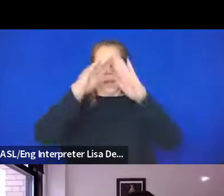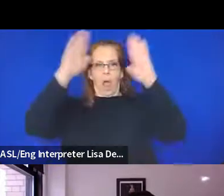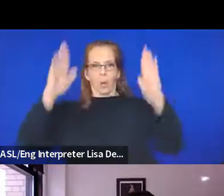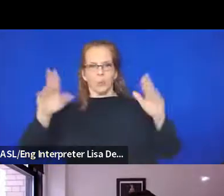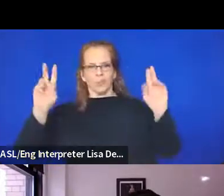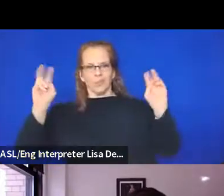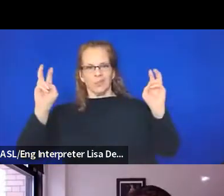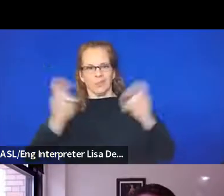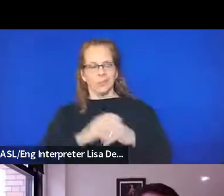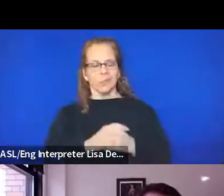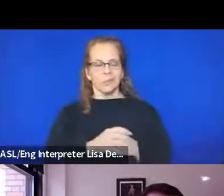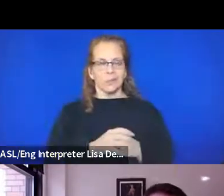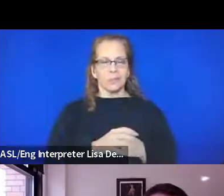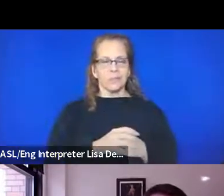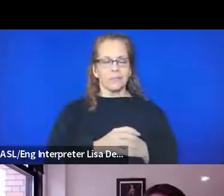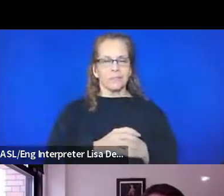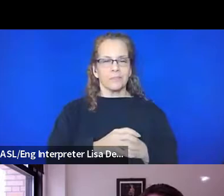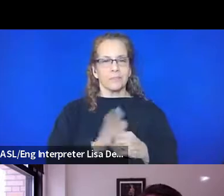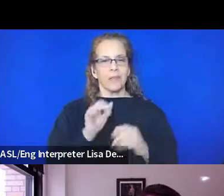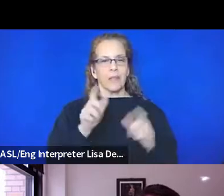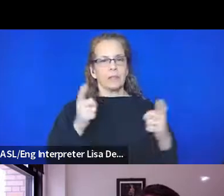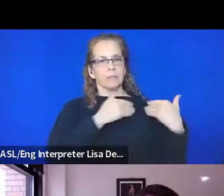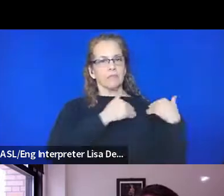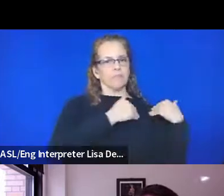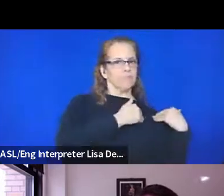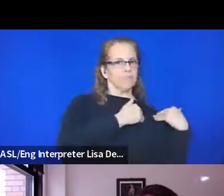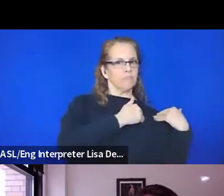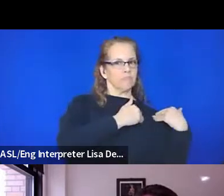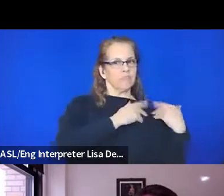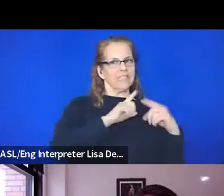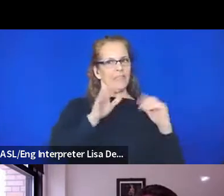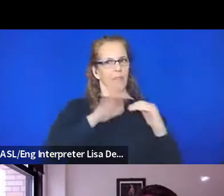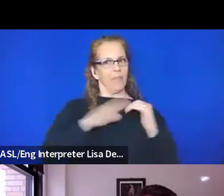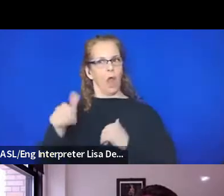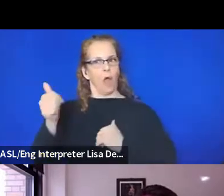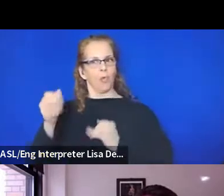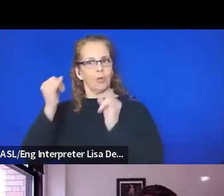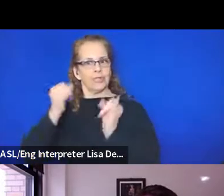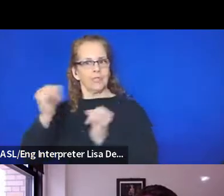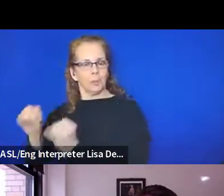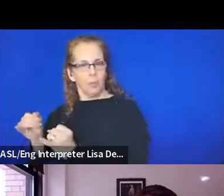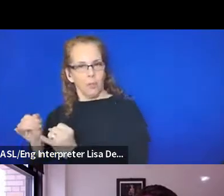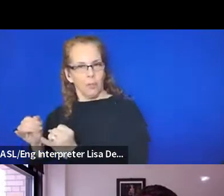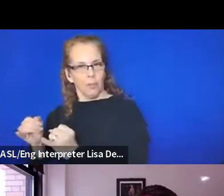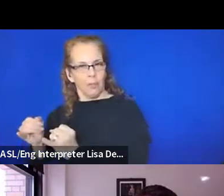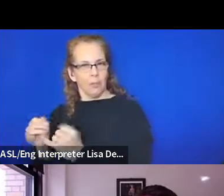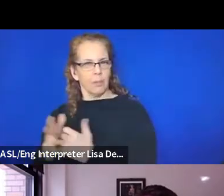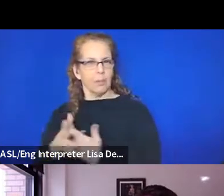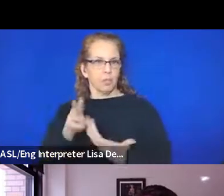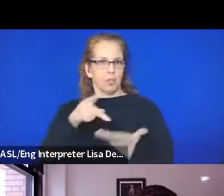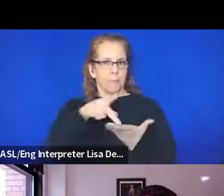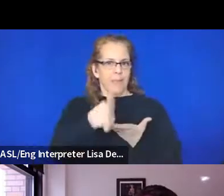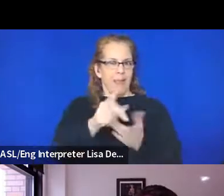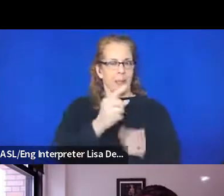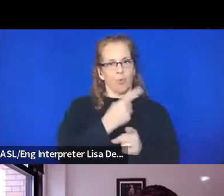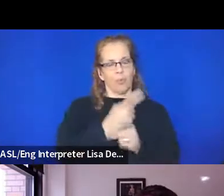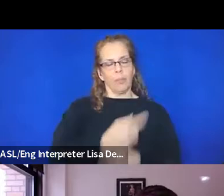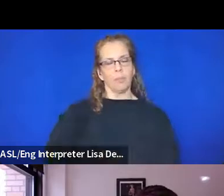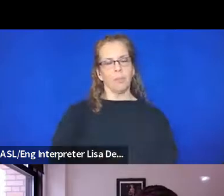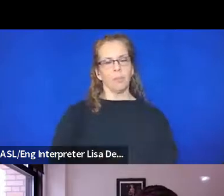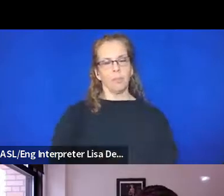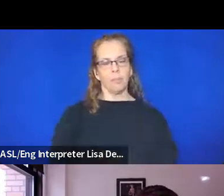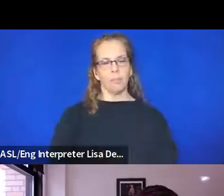a larger responsibility and should be compensated, you know, appropriately for that.